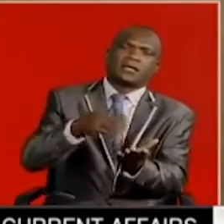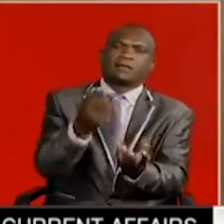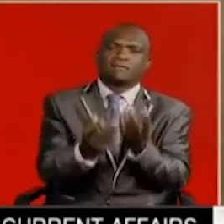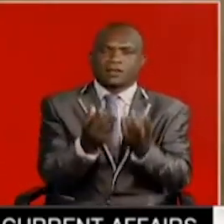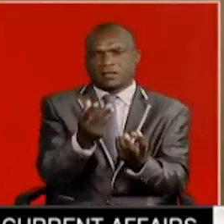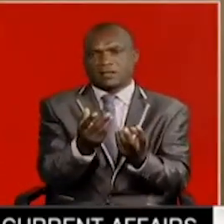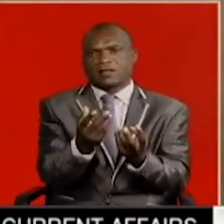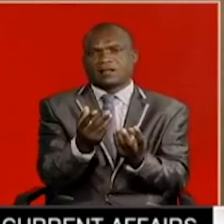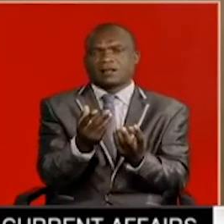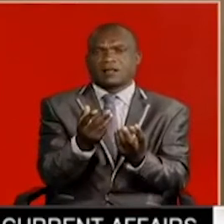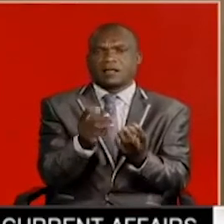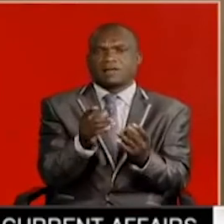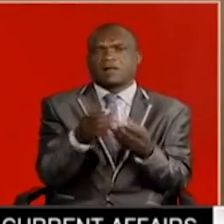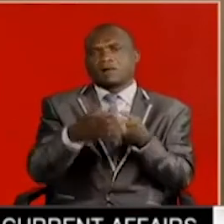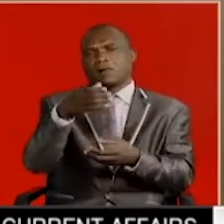transport